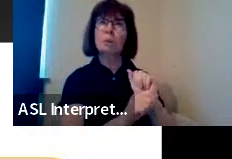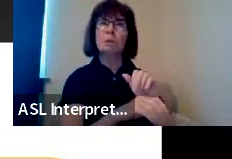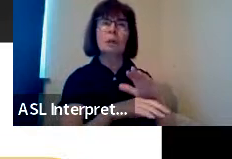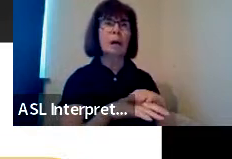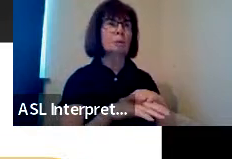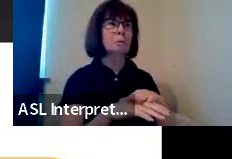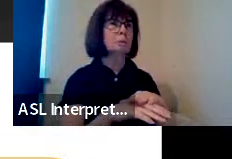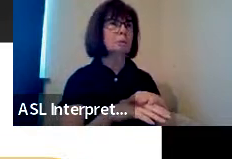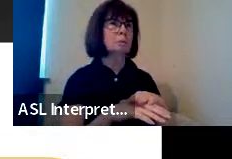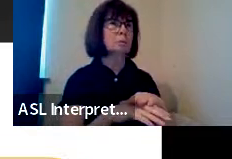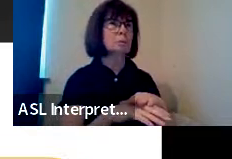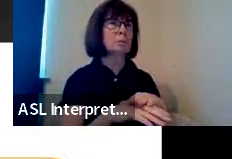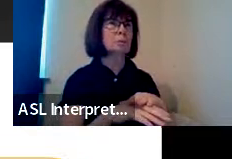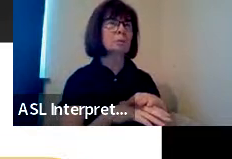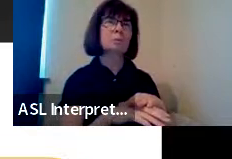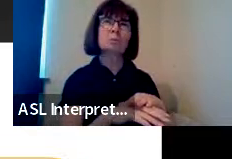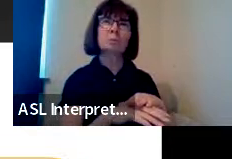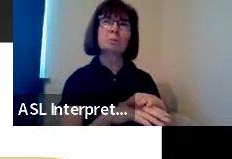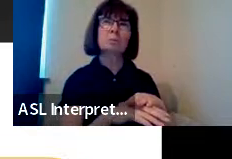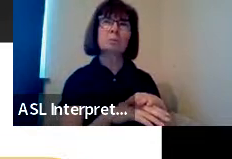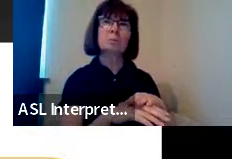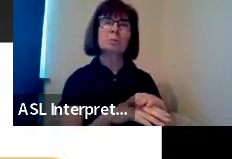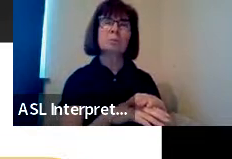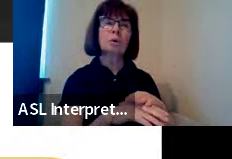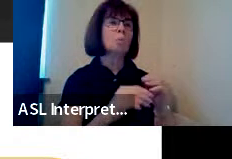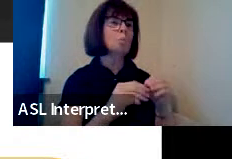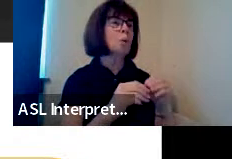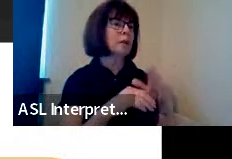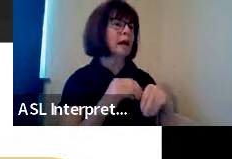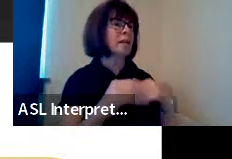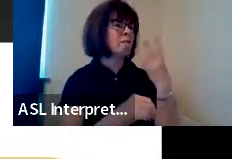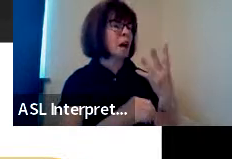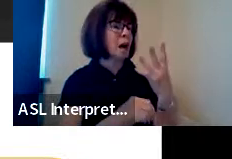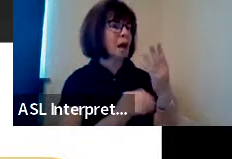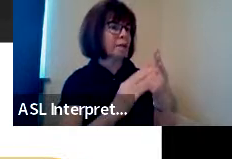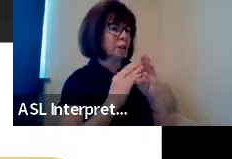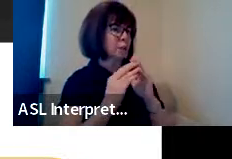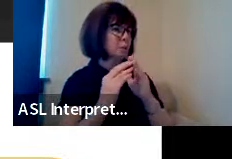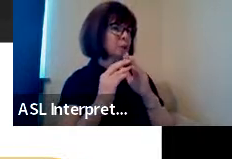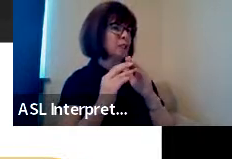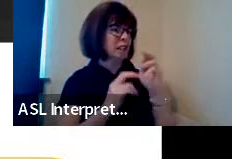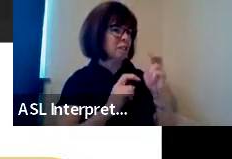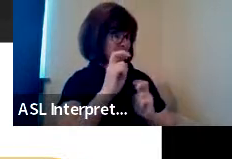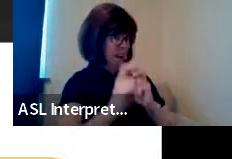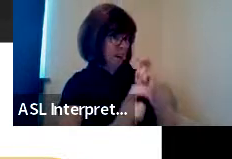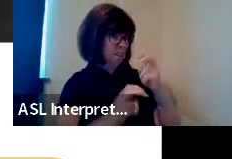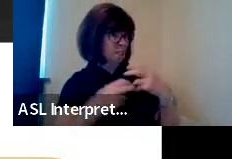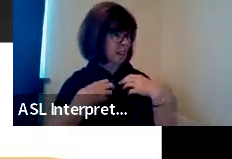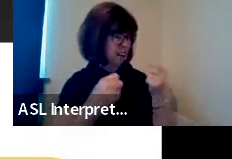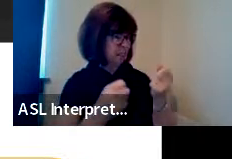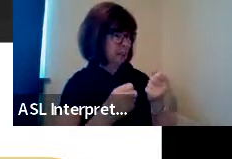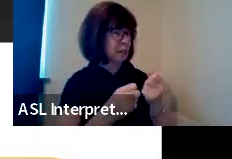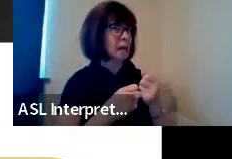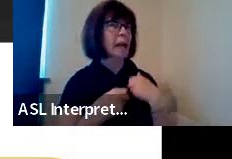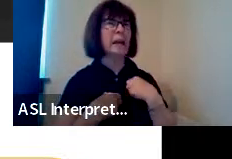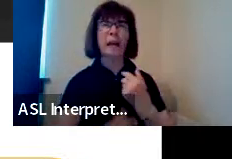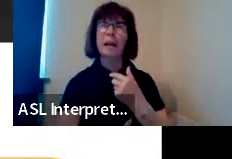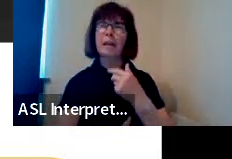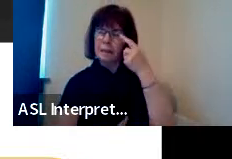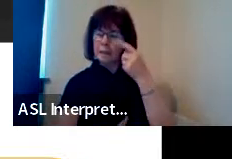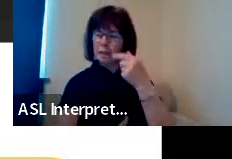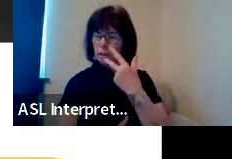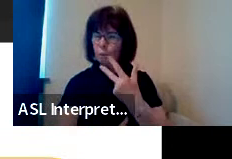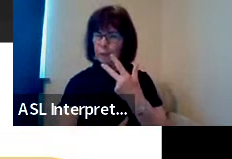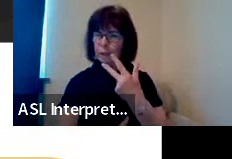over five like community health fairs, and then several, I think maybe 3 Juneteenth events across the